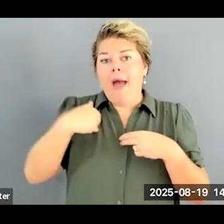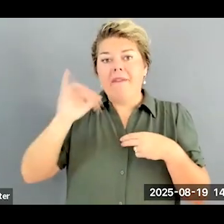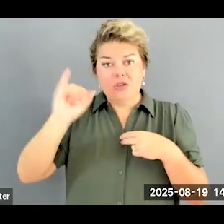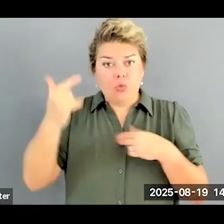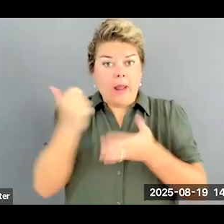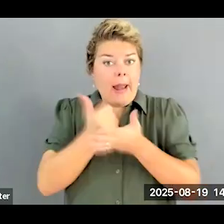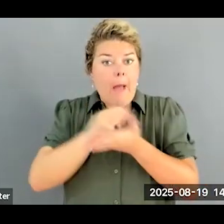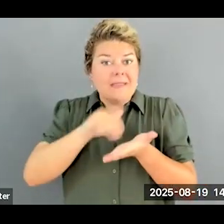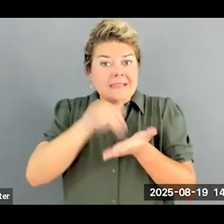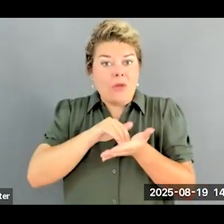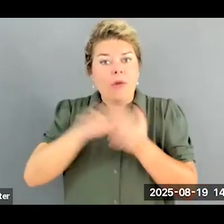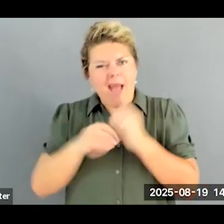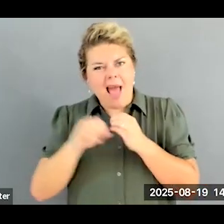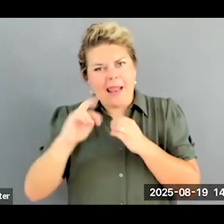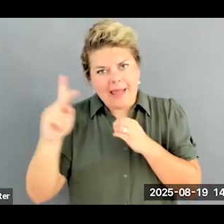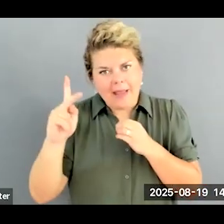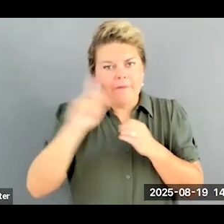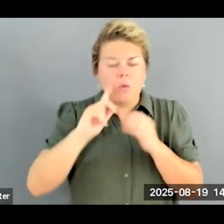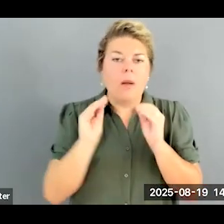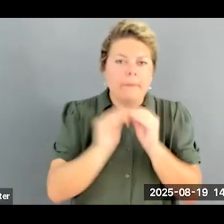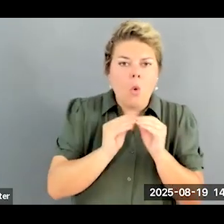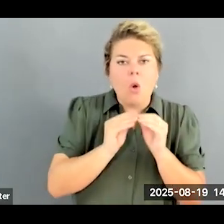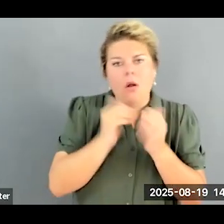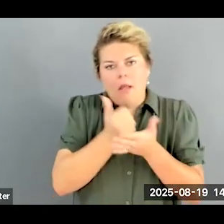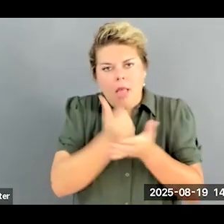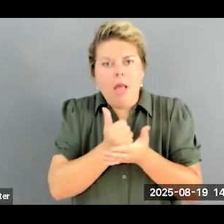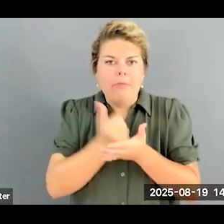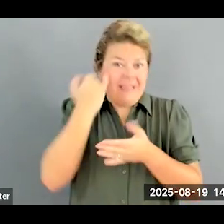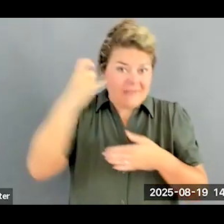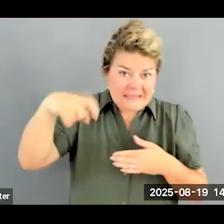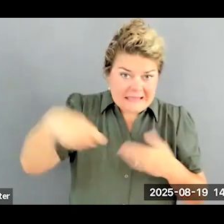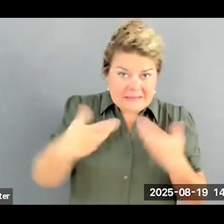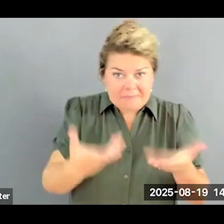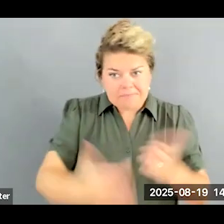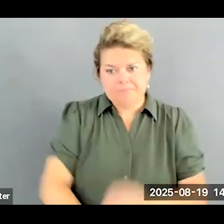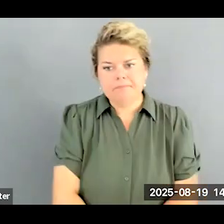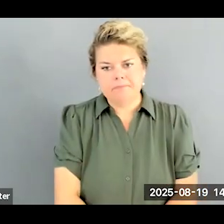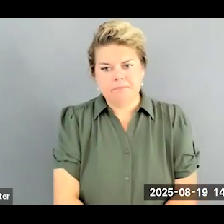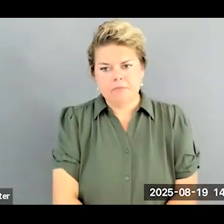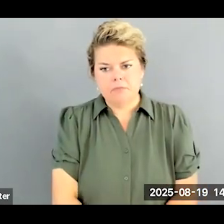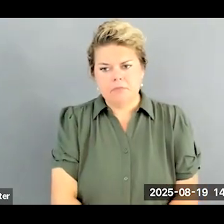Help Center linked here for additional assistance and support if needed.